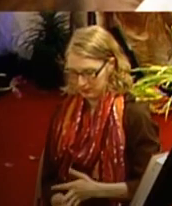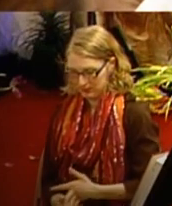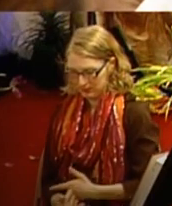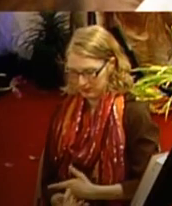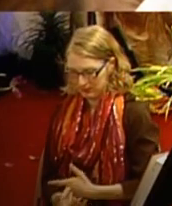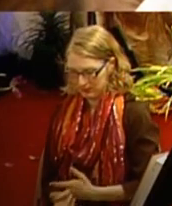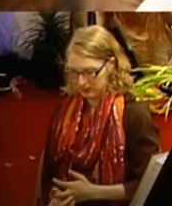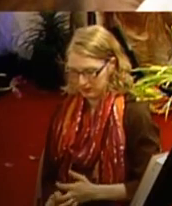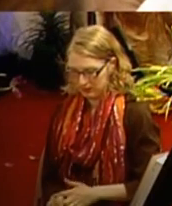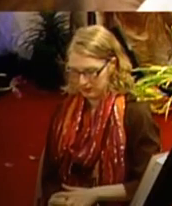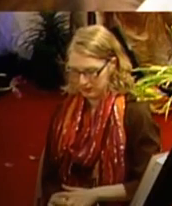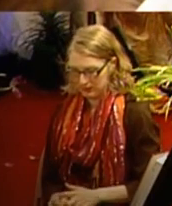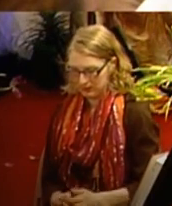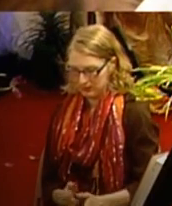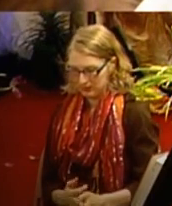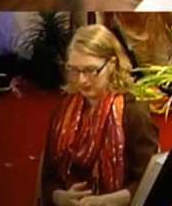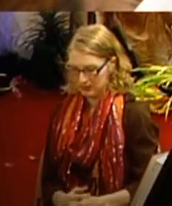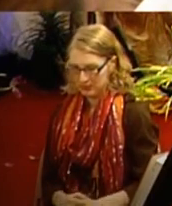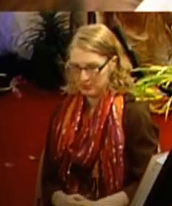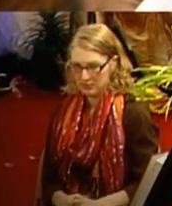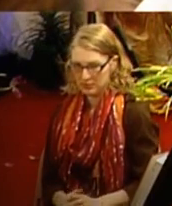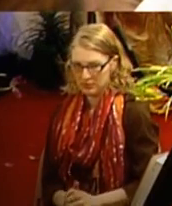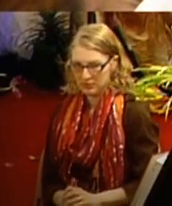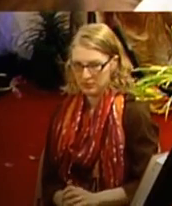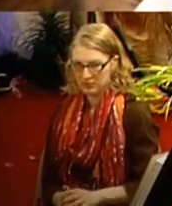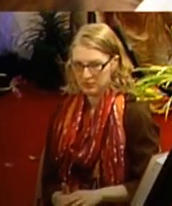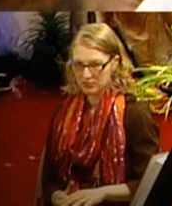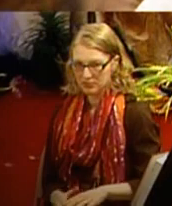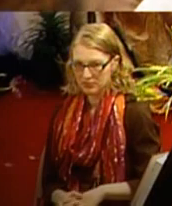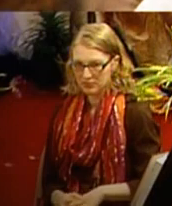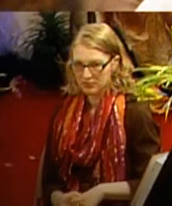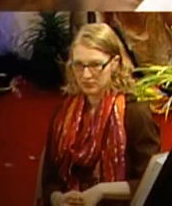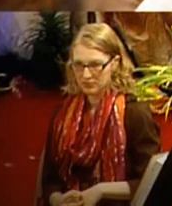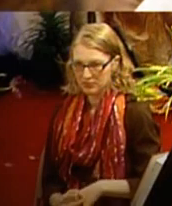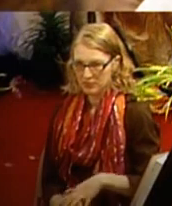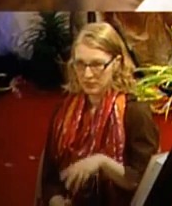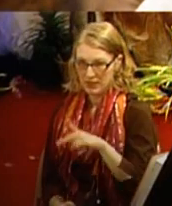was forced with a rather unpleasant decision to make.